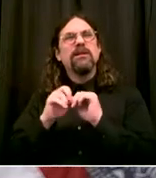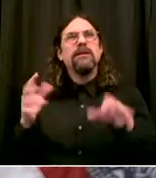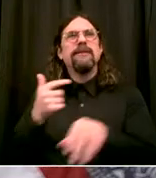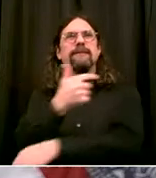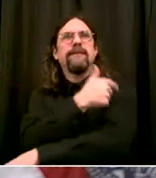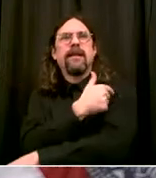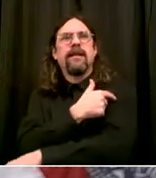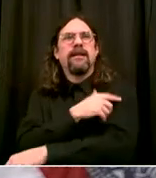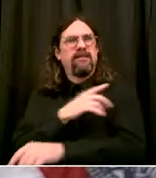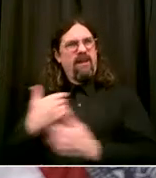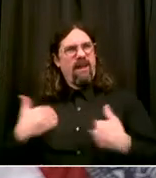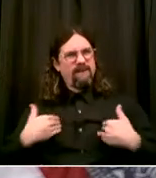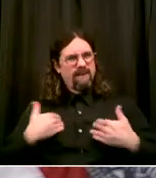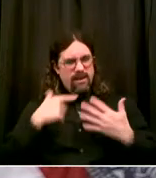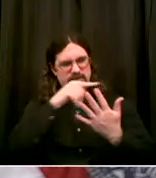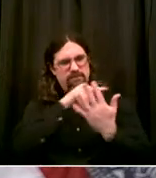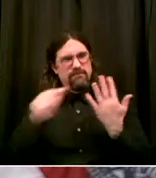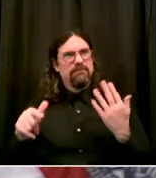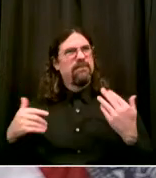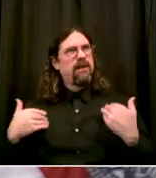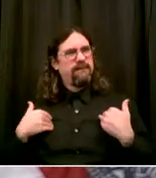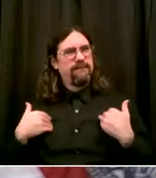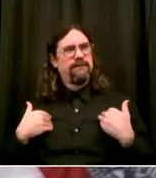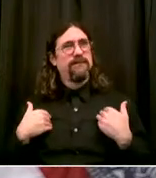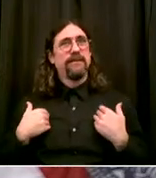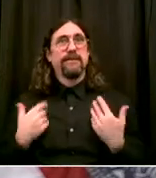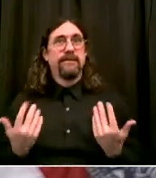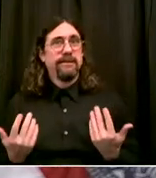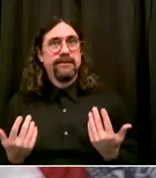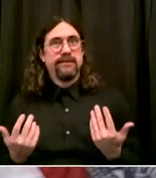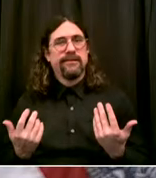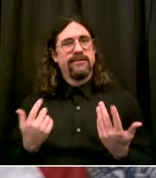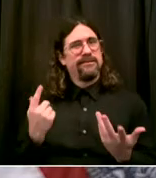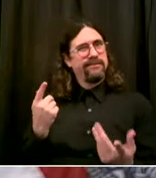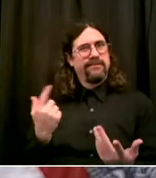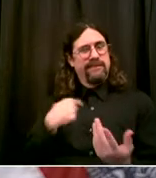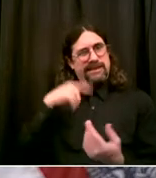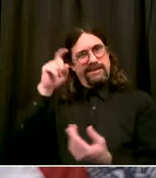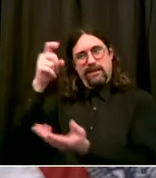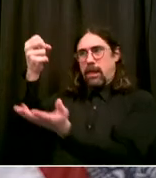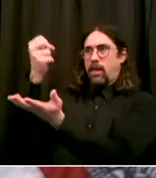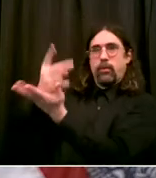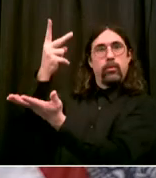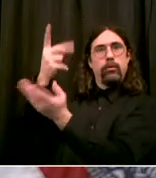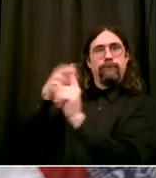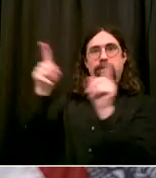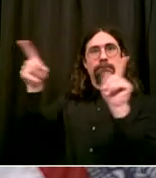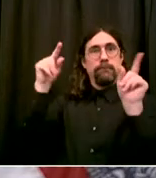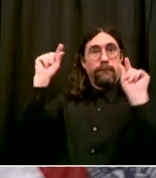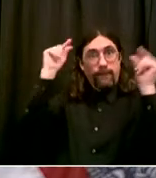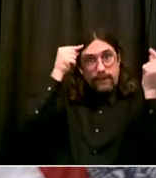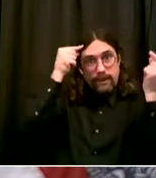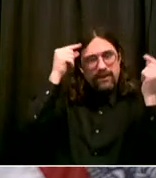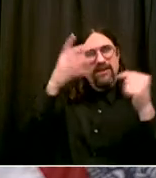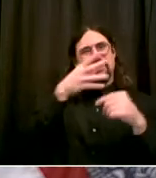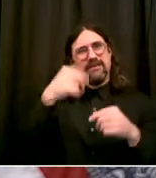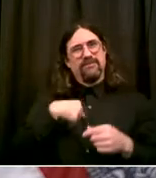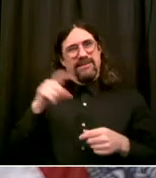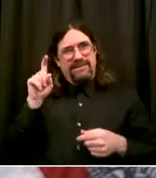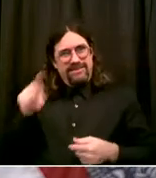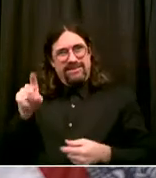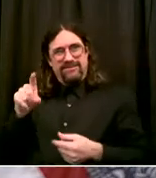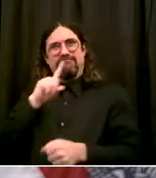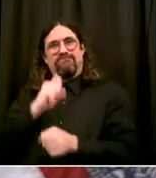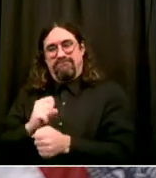make it work. So everything you're talking about, that can be resolved in the month of January. We get the support we need. We have this very rigorous